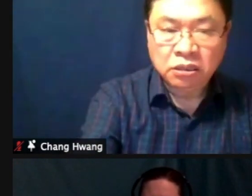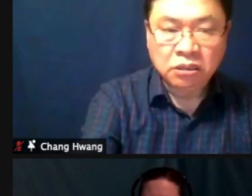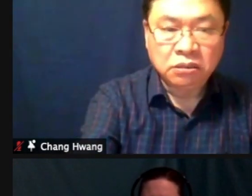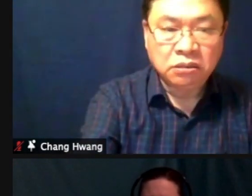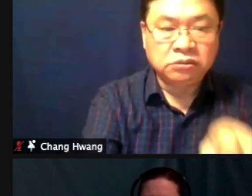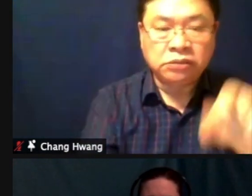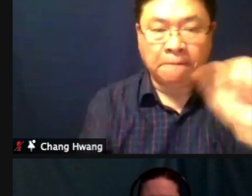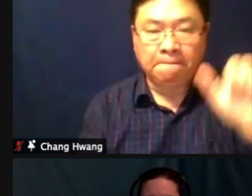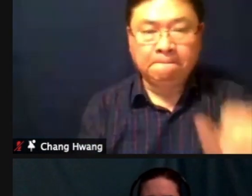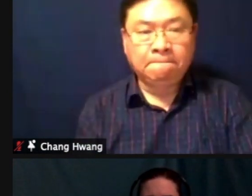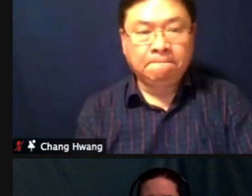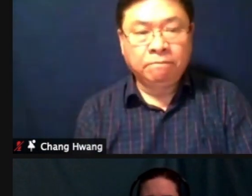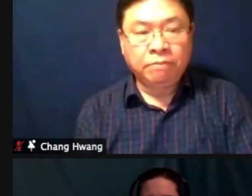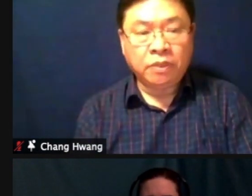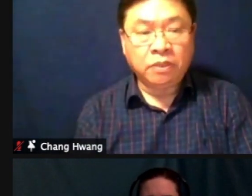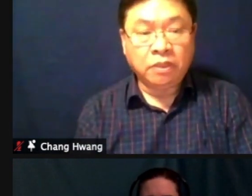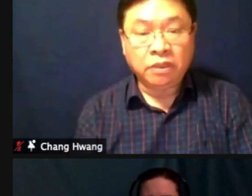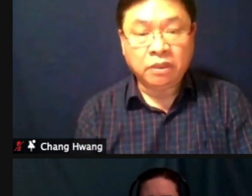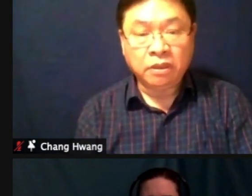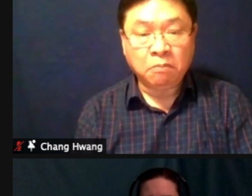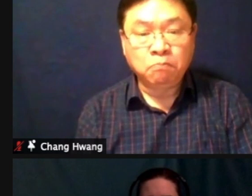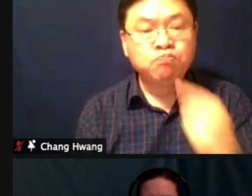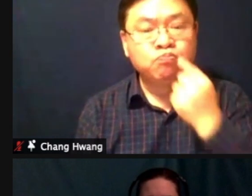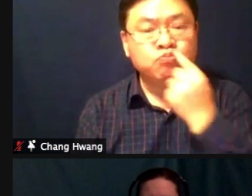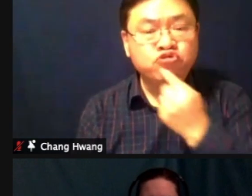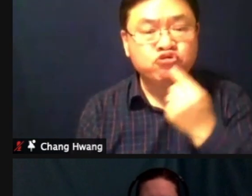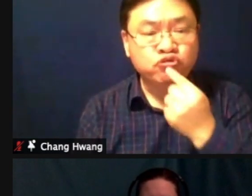So I'd like to be able to do the same thing with Korean.